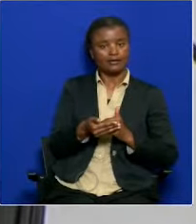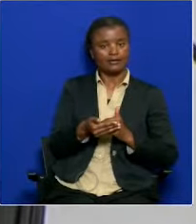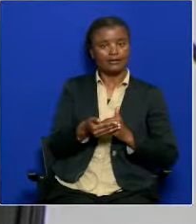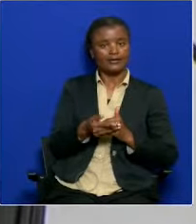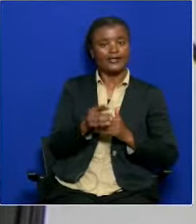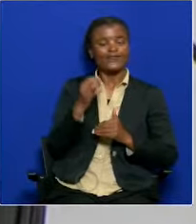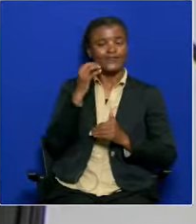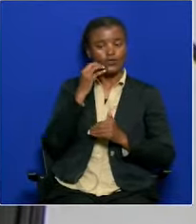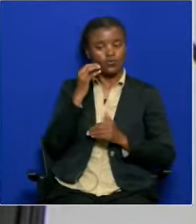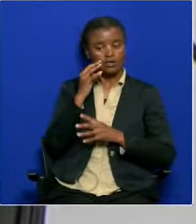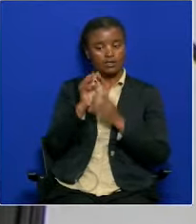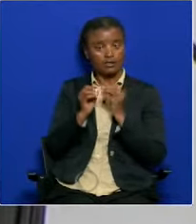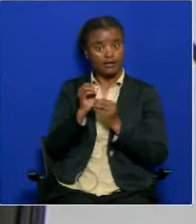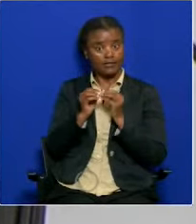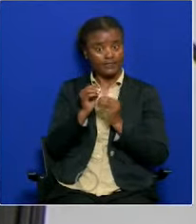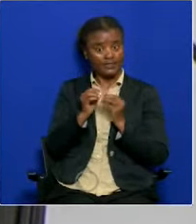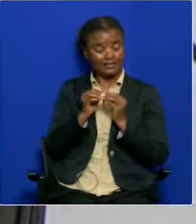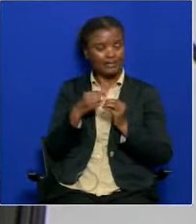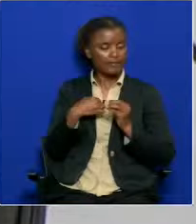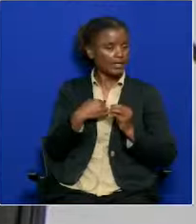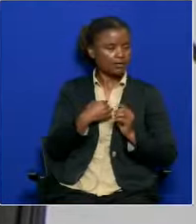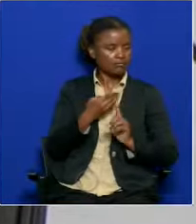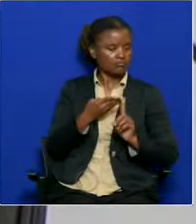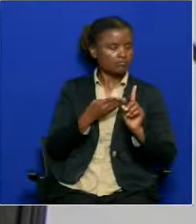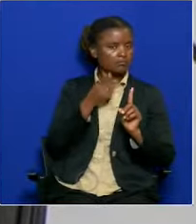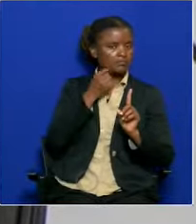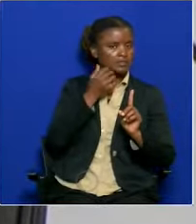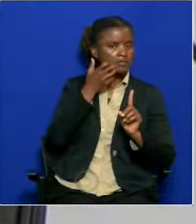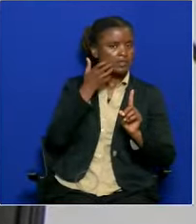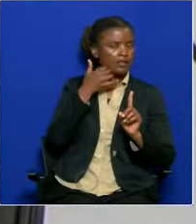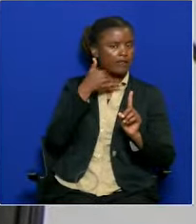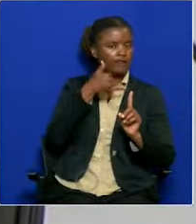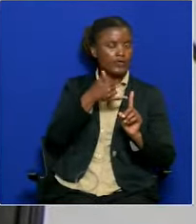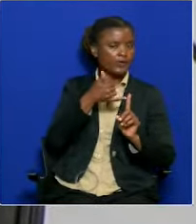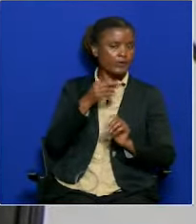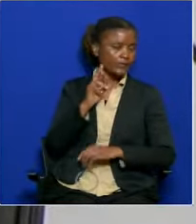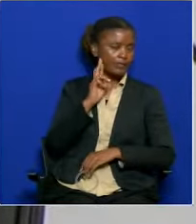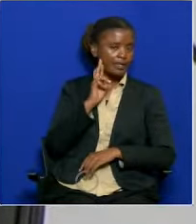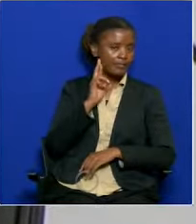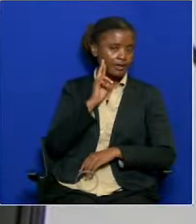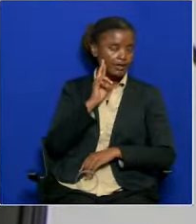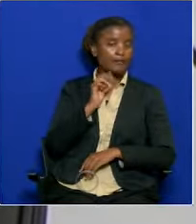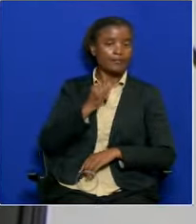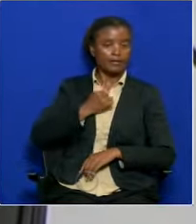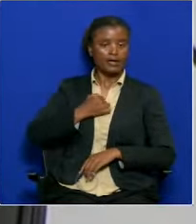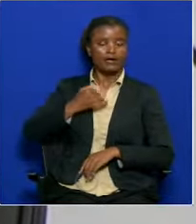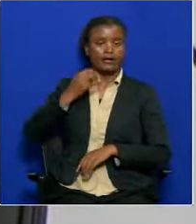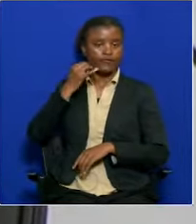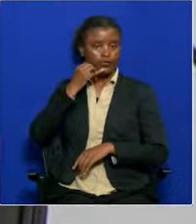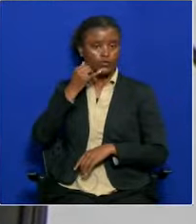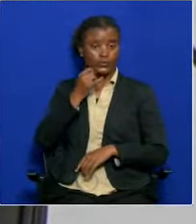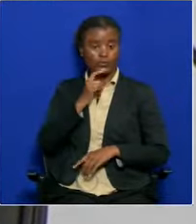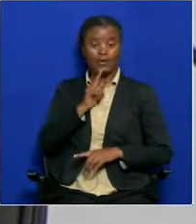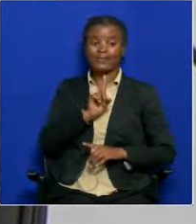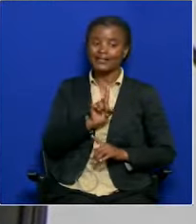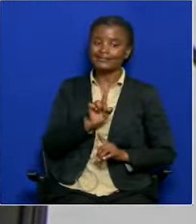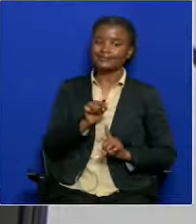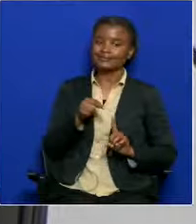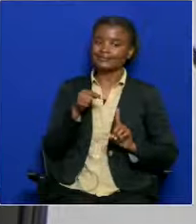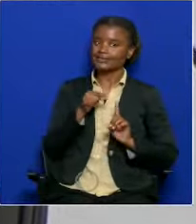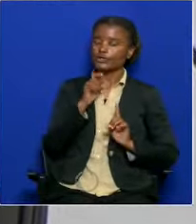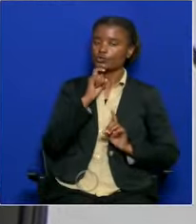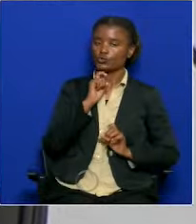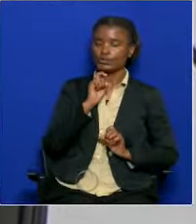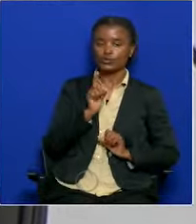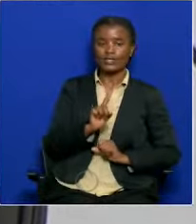recall calling him on my official phone. But this is my private phone. And you have